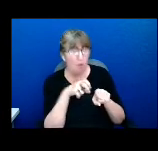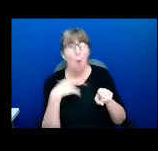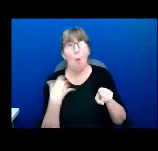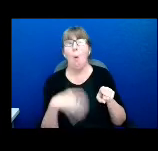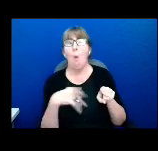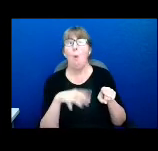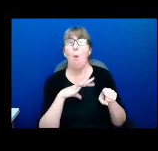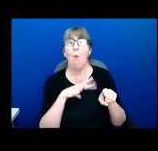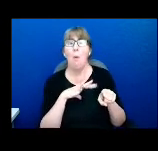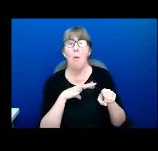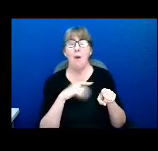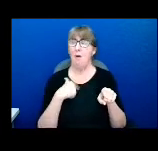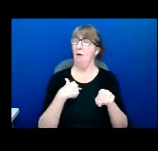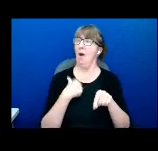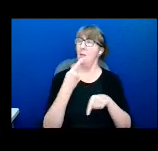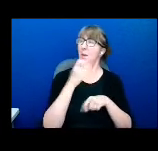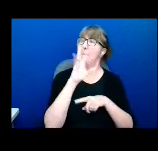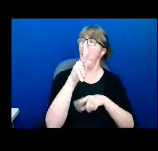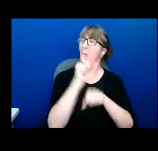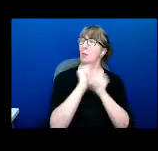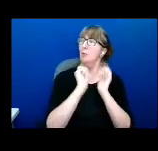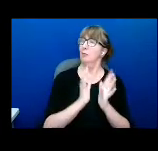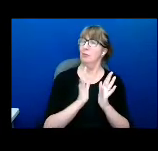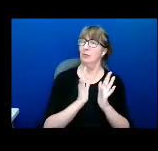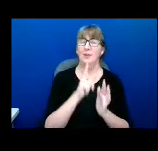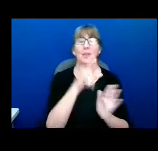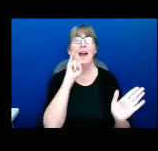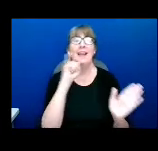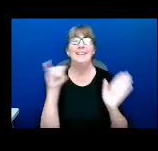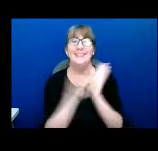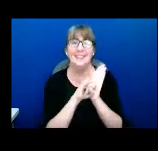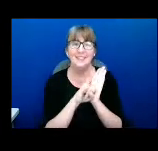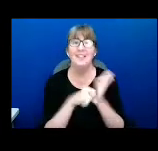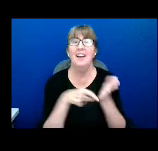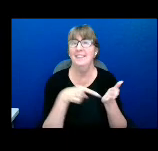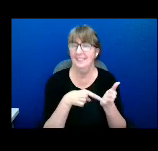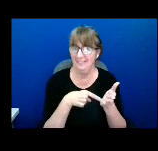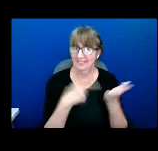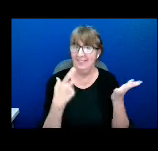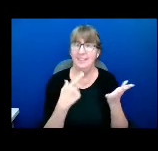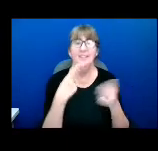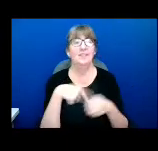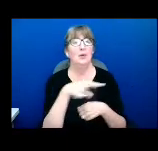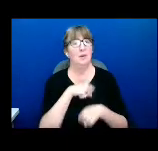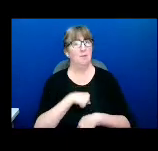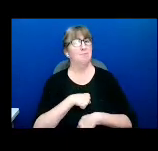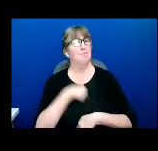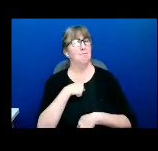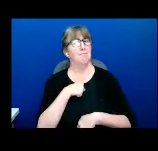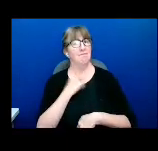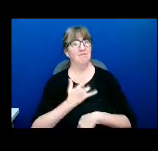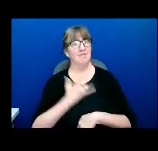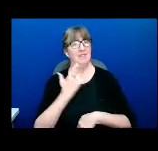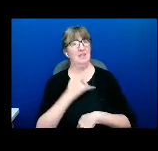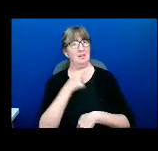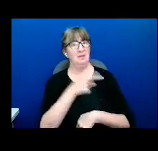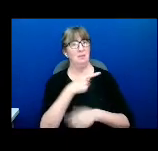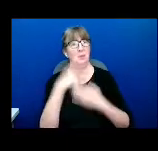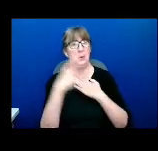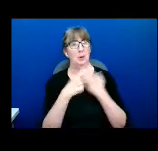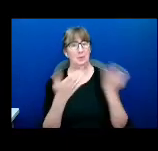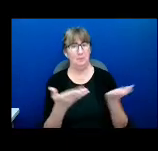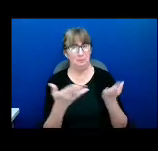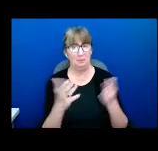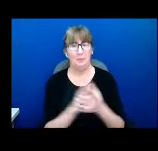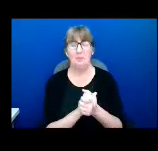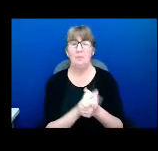well, I'm a park worker. So they're identified as that. So they've taken a lot of pride in this program and that they